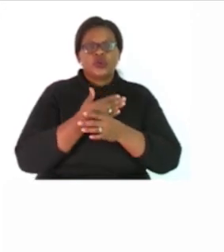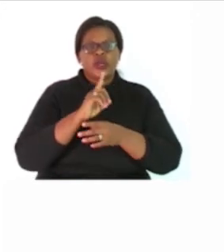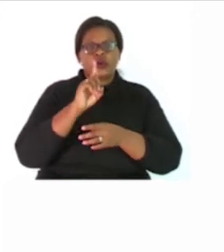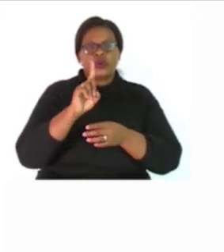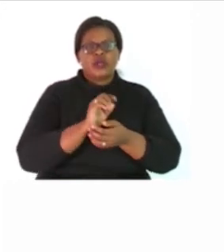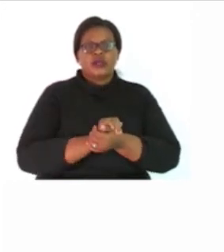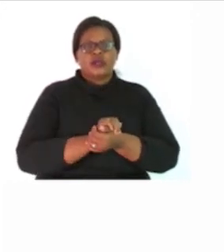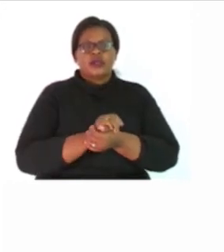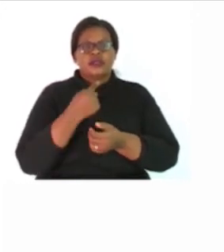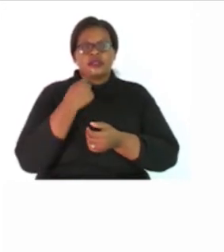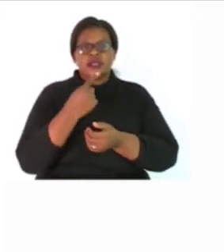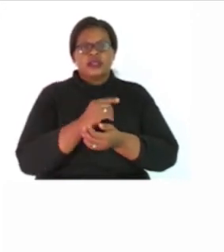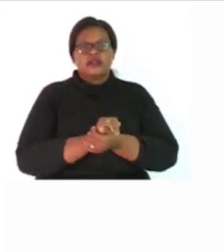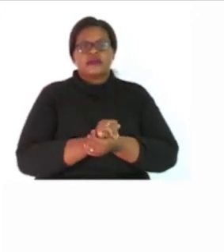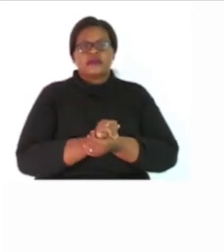says,